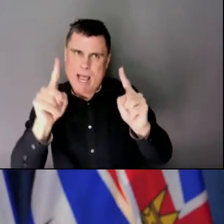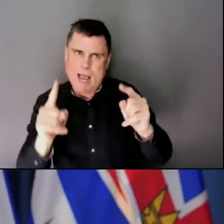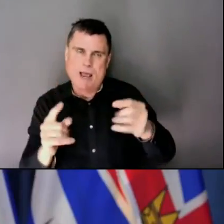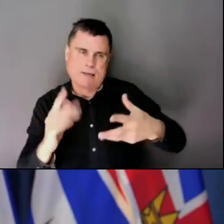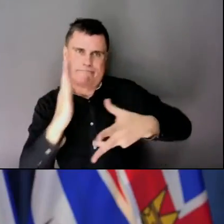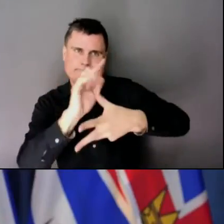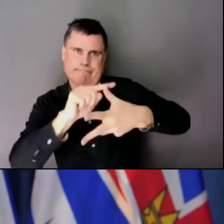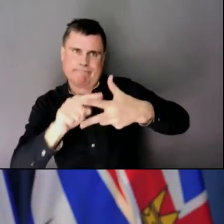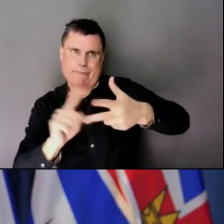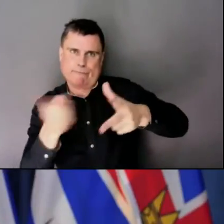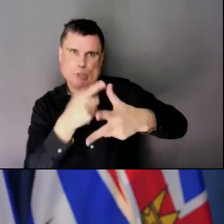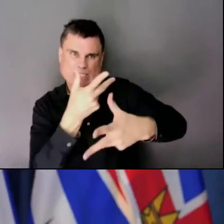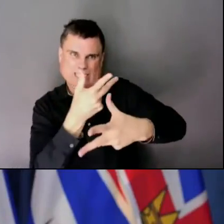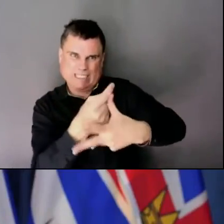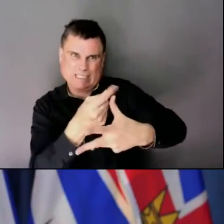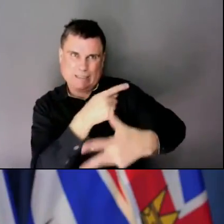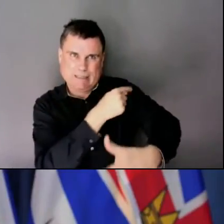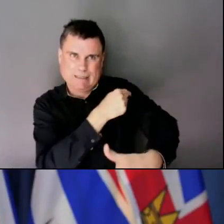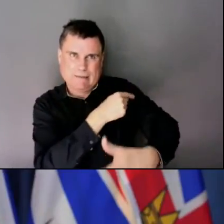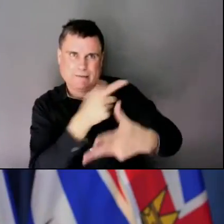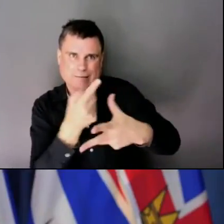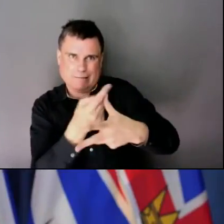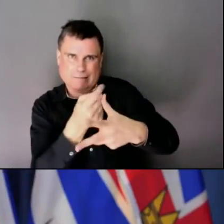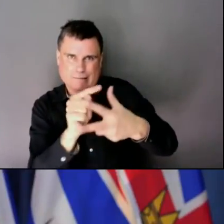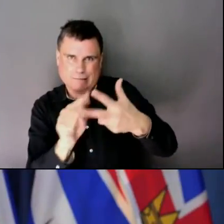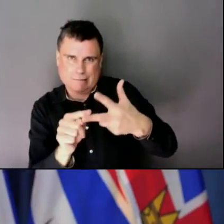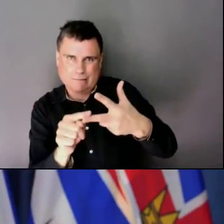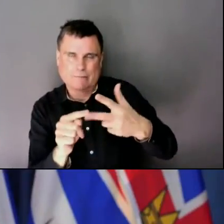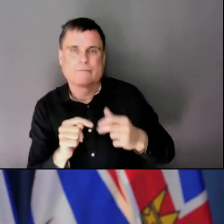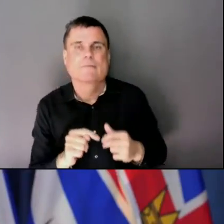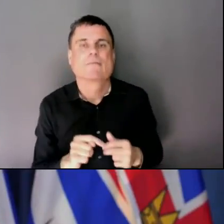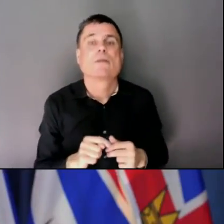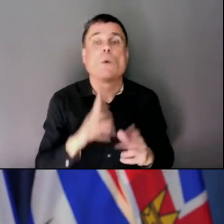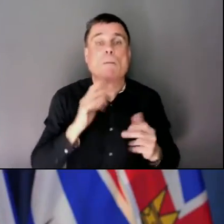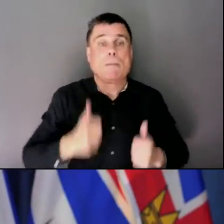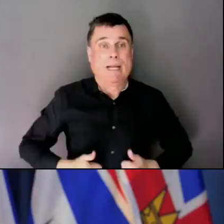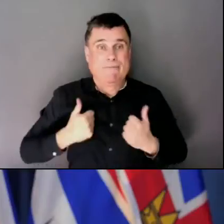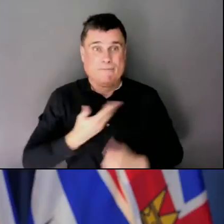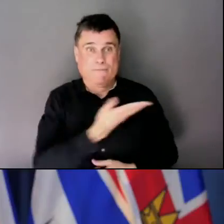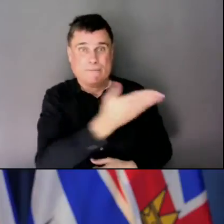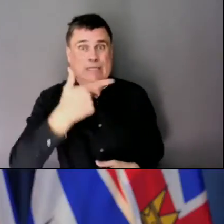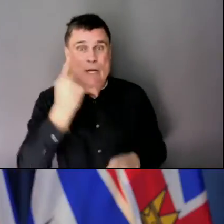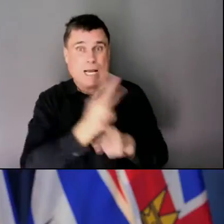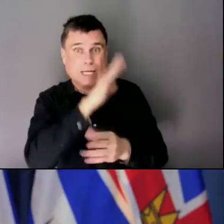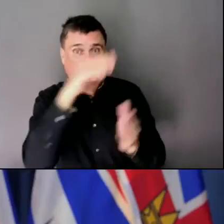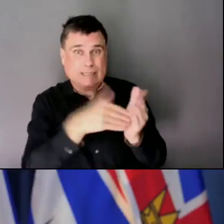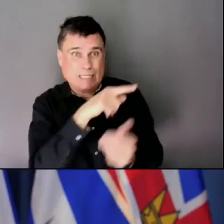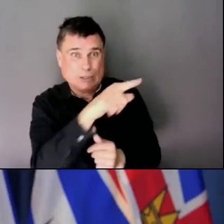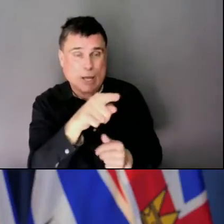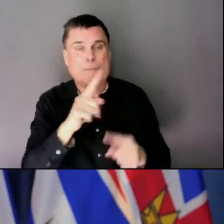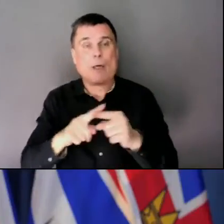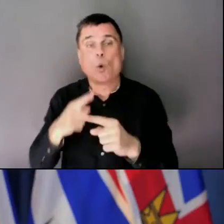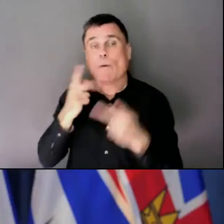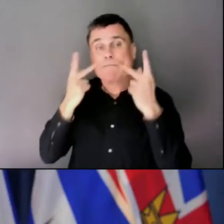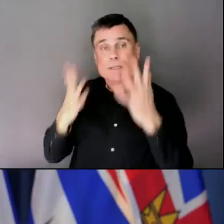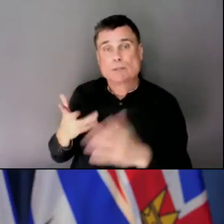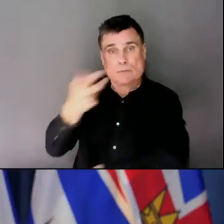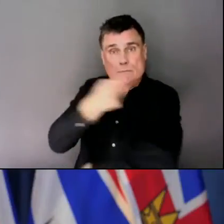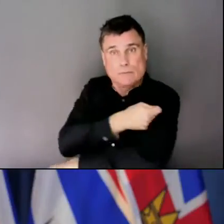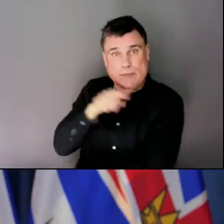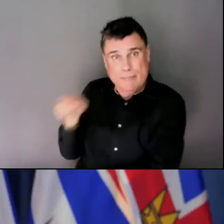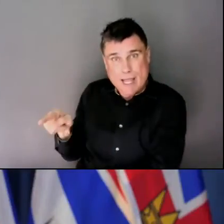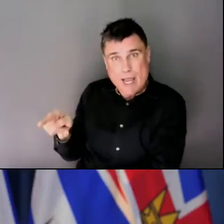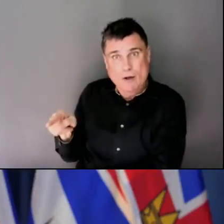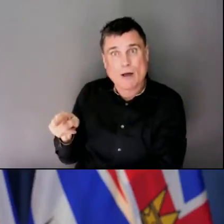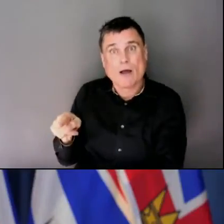we're immunizing as well essential visitors, or people who are defined as essential visitors now, is part of it as well. The idea is to keep people safe and